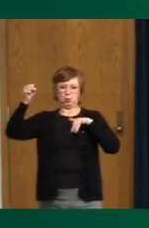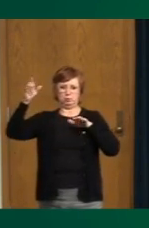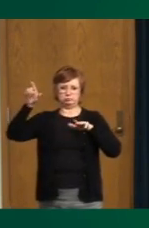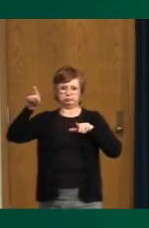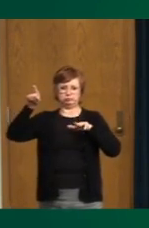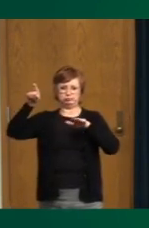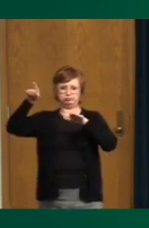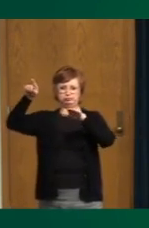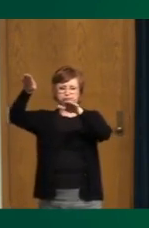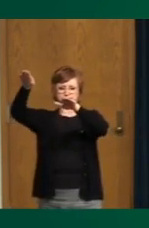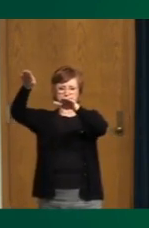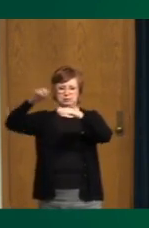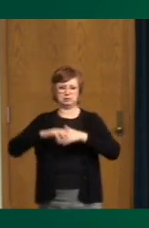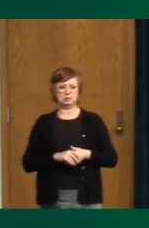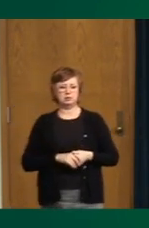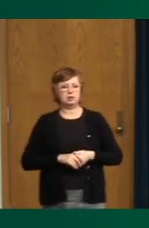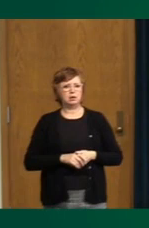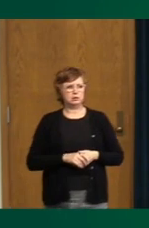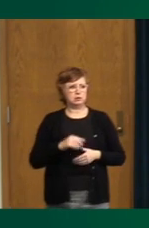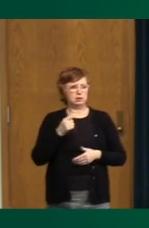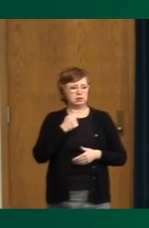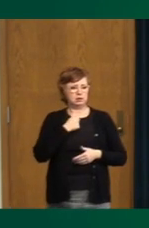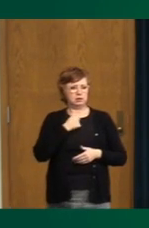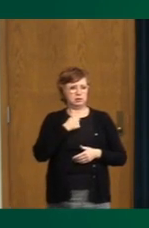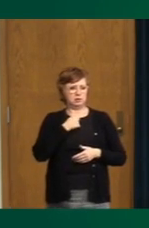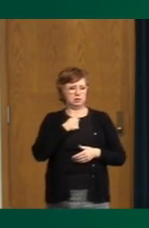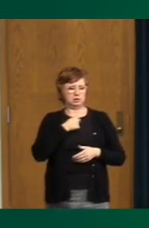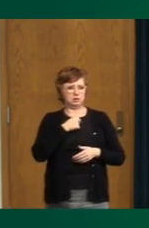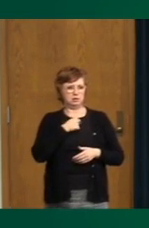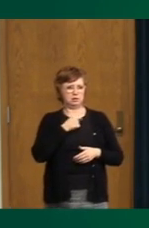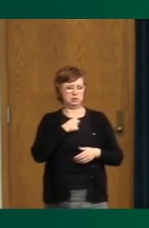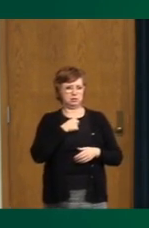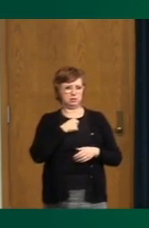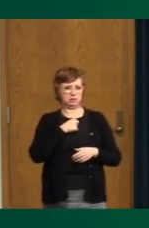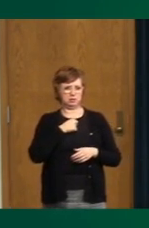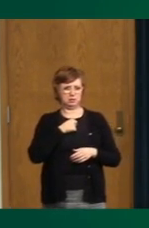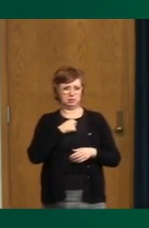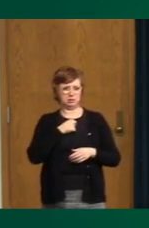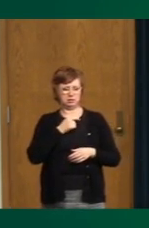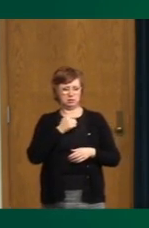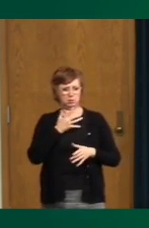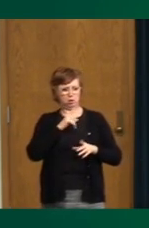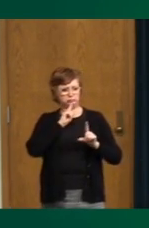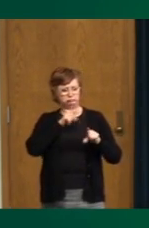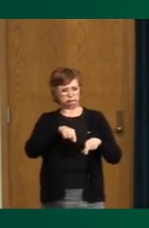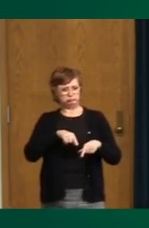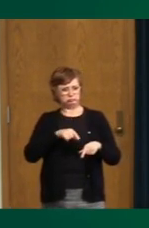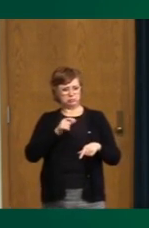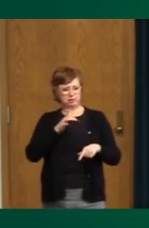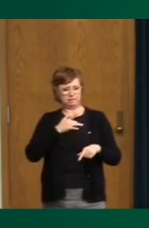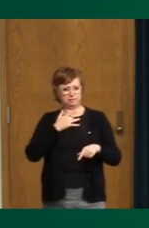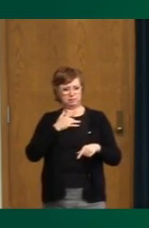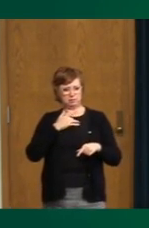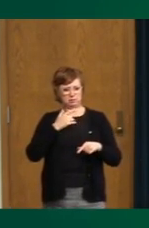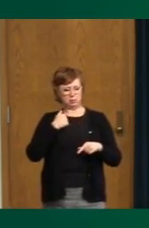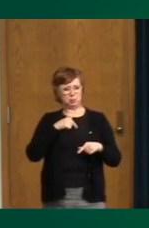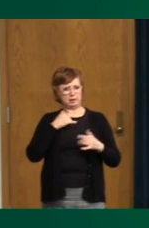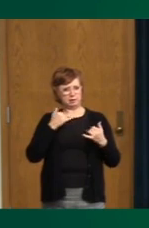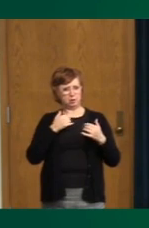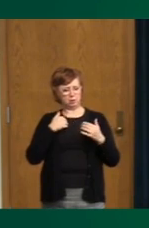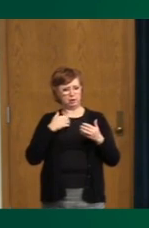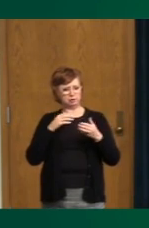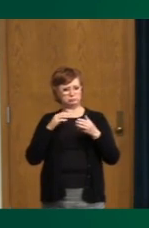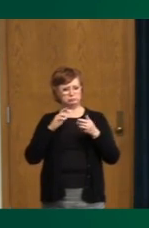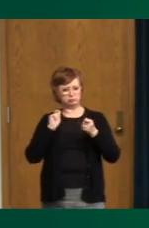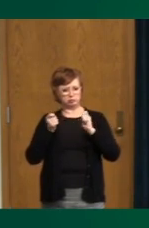to the fact that we had discussed earlier, where we feel we were moving forward with a number of changes here